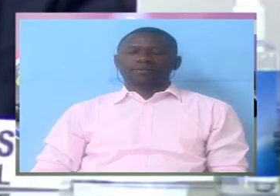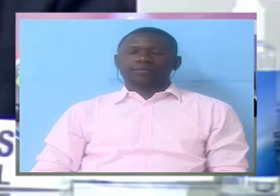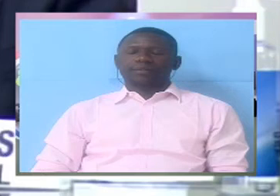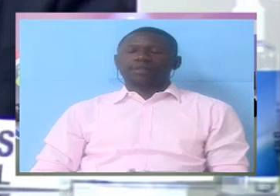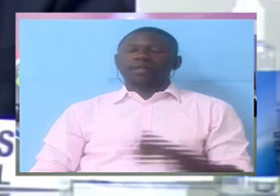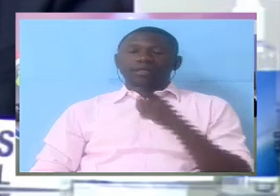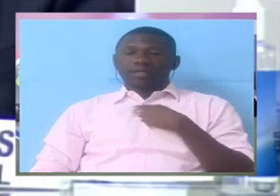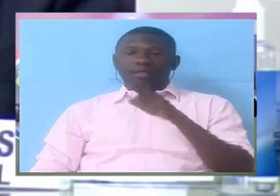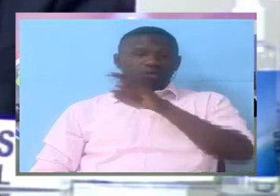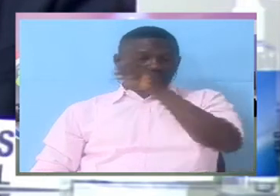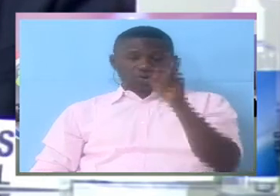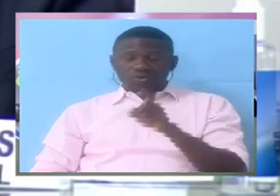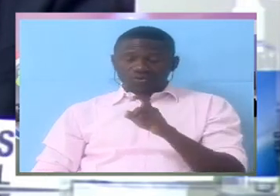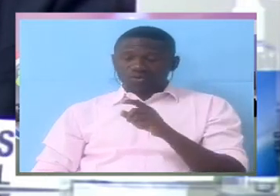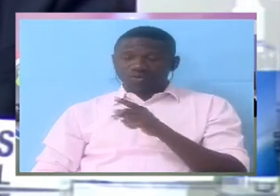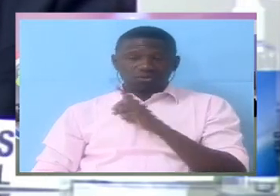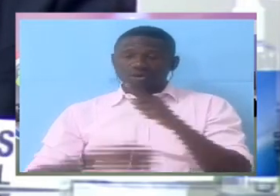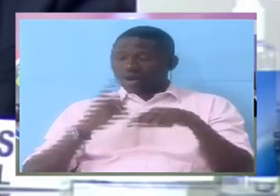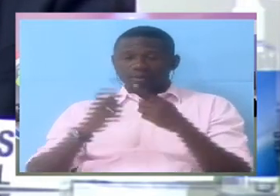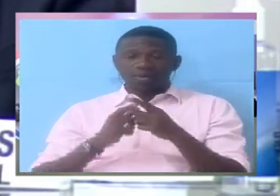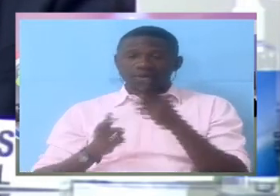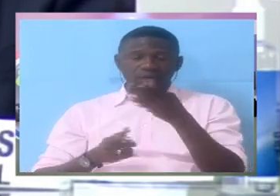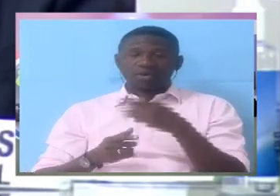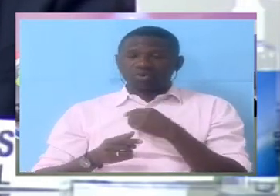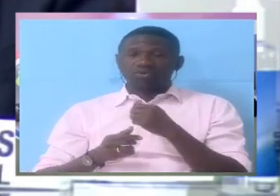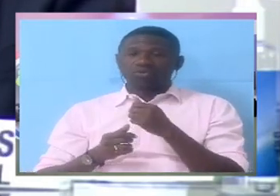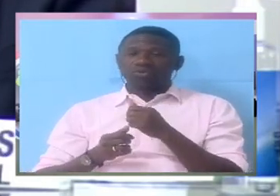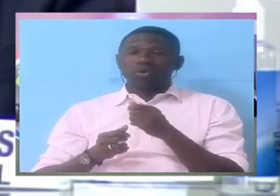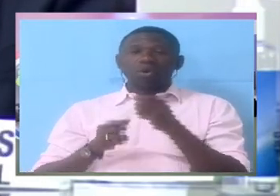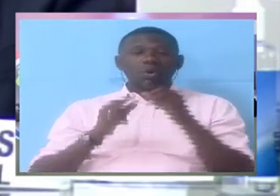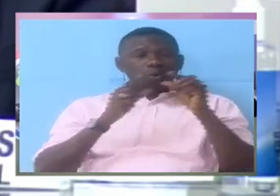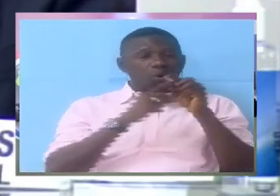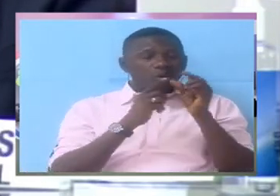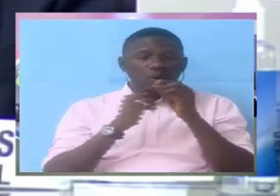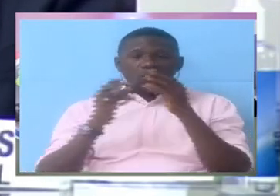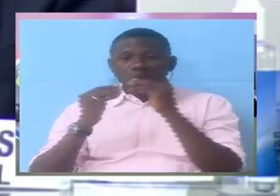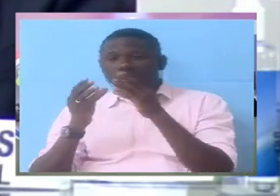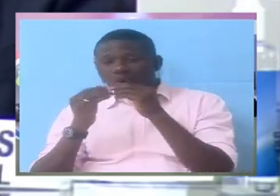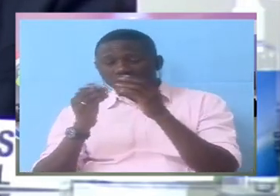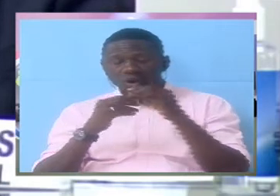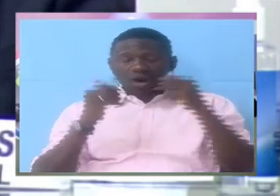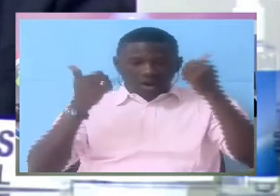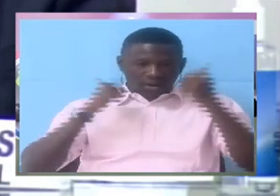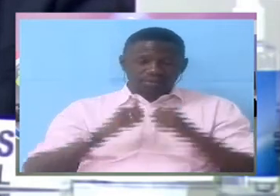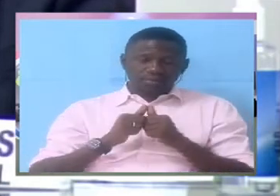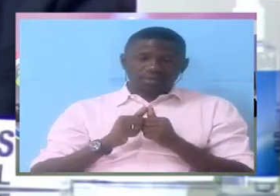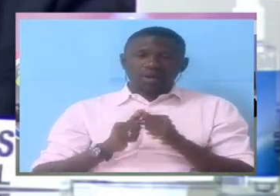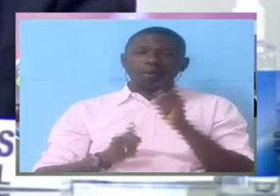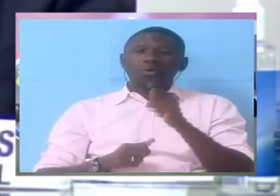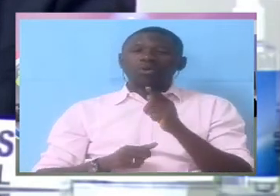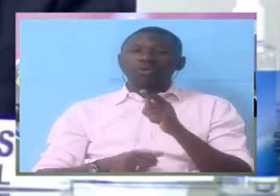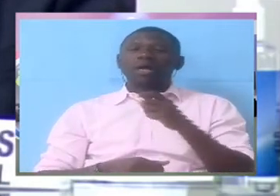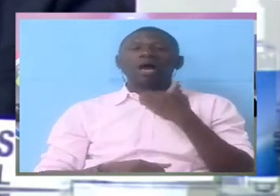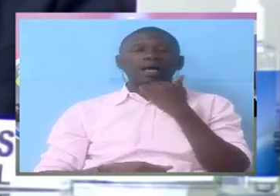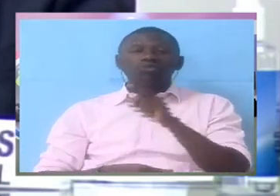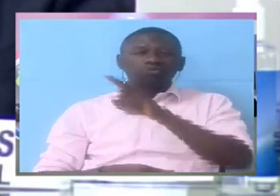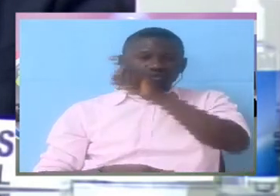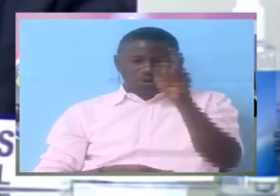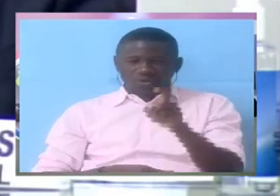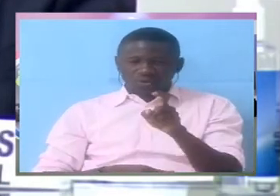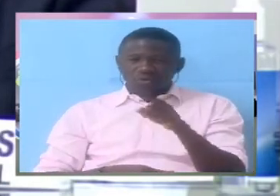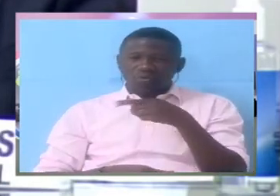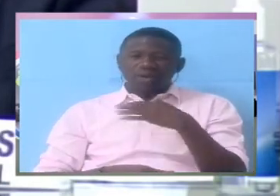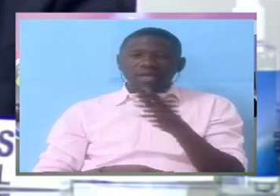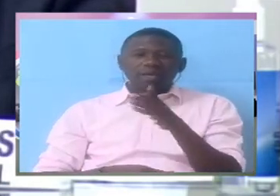was a rumor or not. The question is whether you were prepared for Yaya Jammeh with the